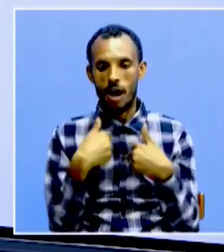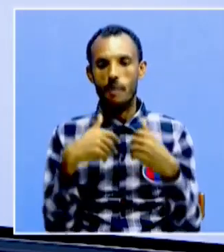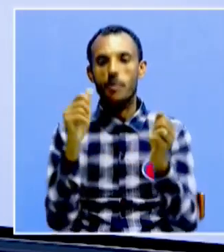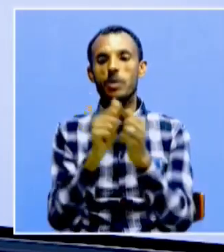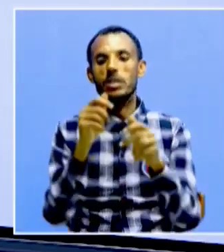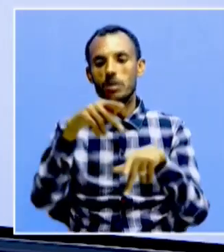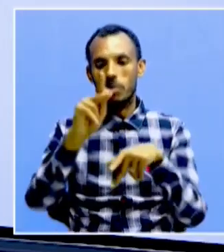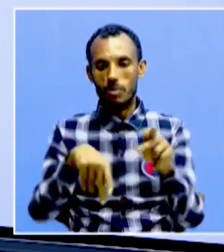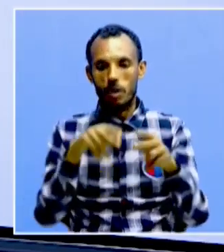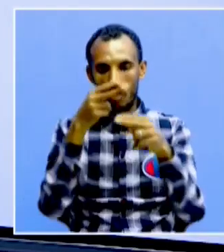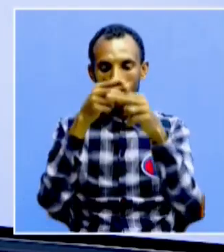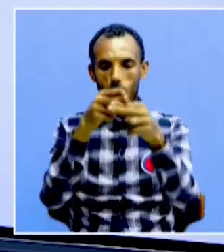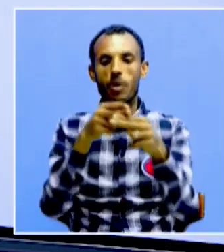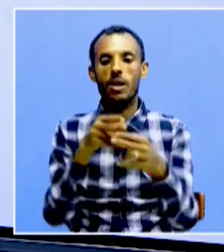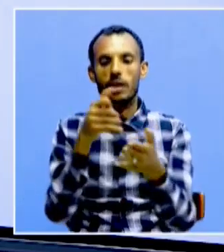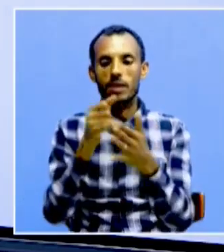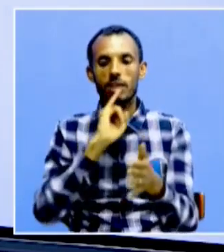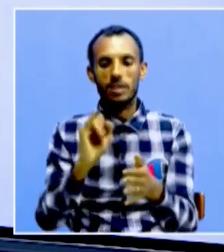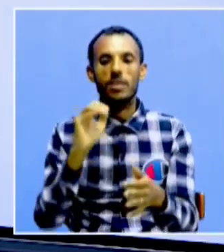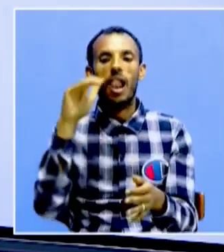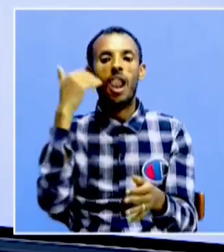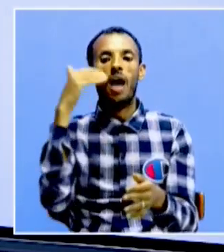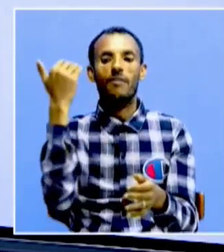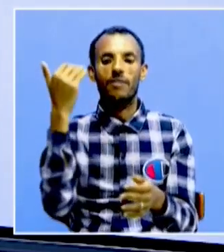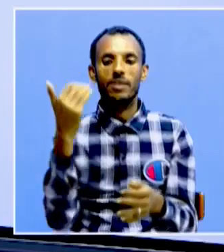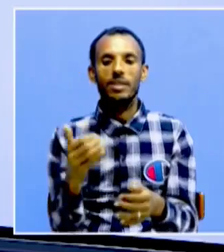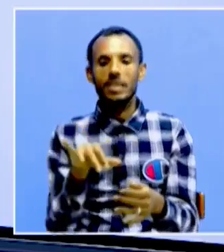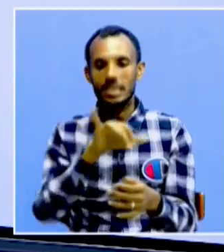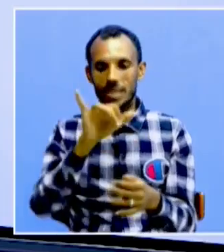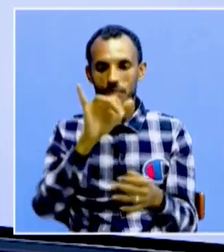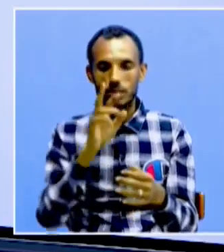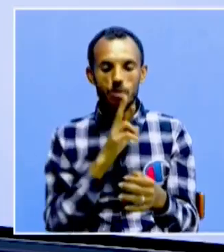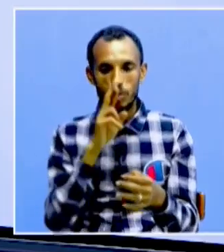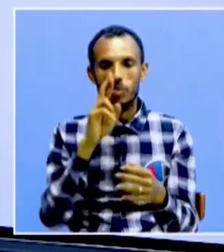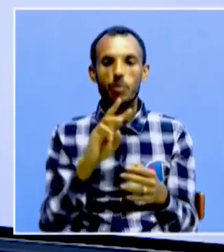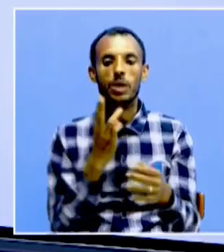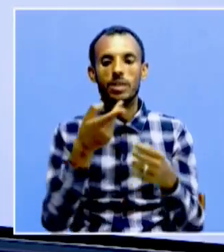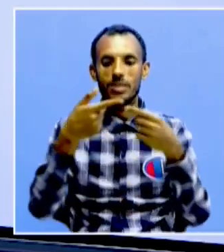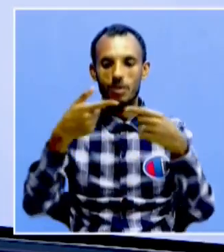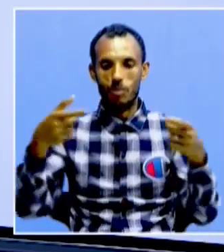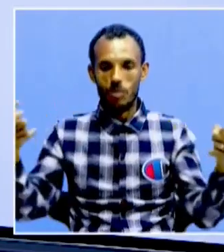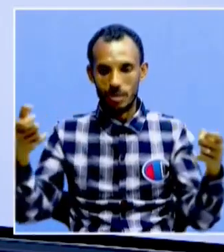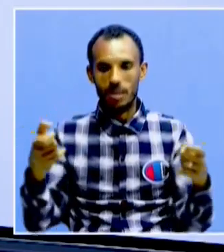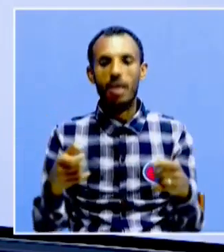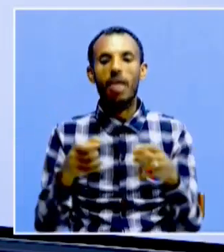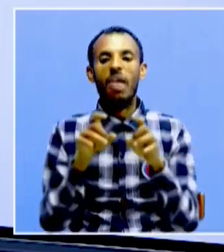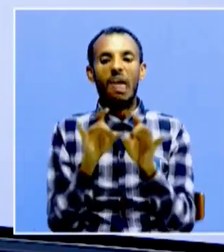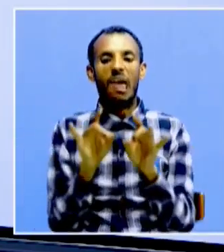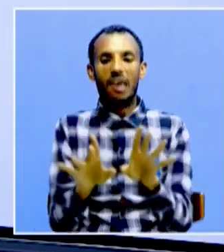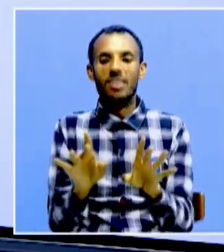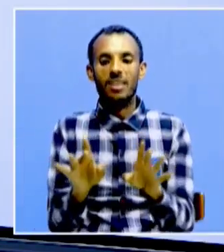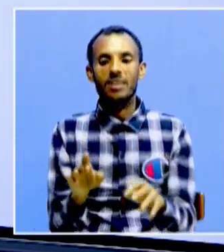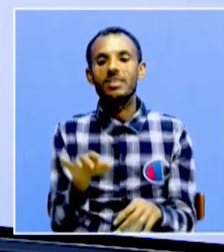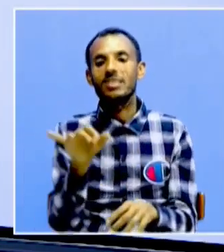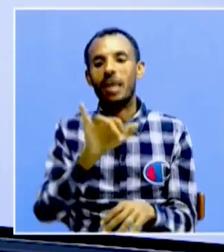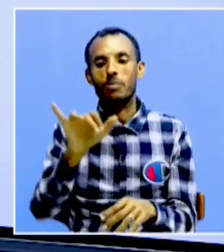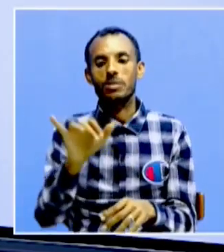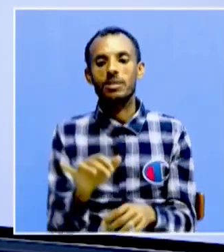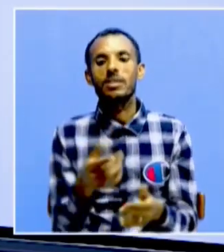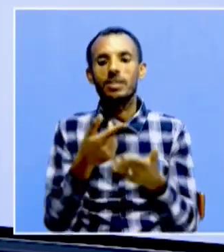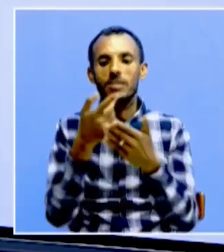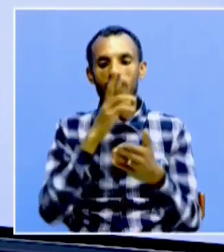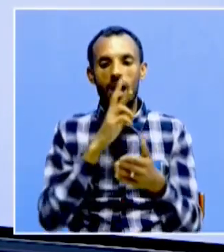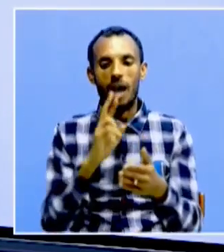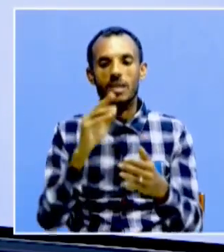people is called what? It is love. The same is true with the opposite, which is hate, right? So these are